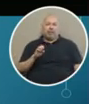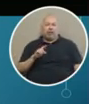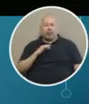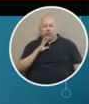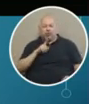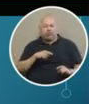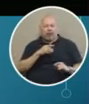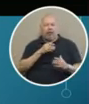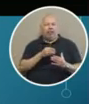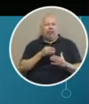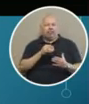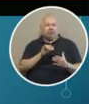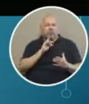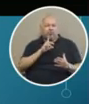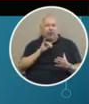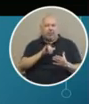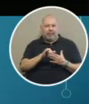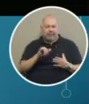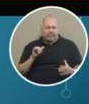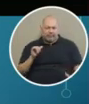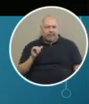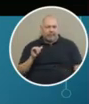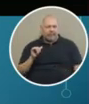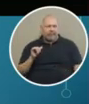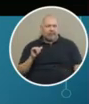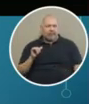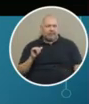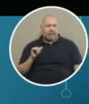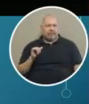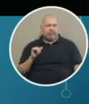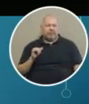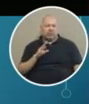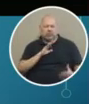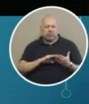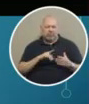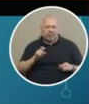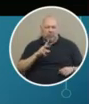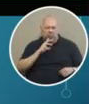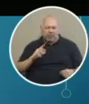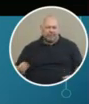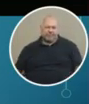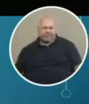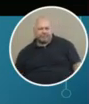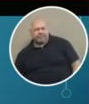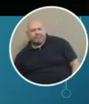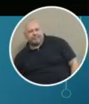we'll talk a little bit about that. Excuse me, I need to get a drink of water.